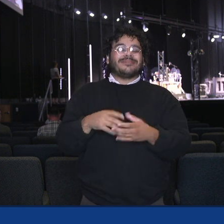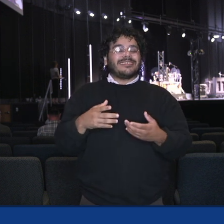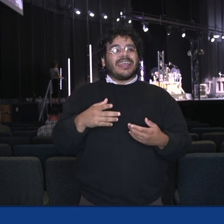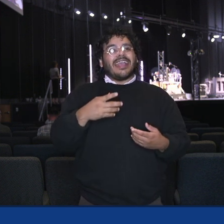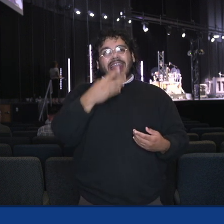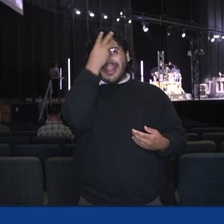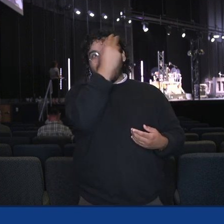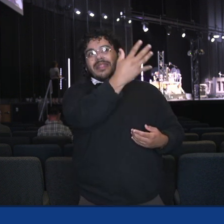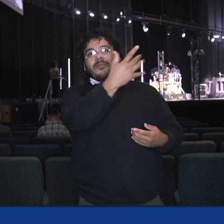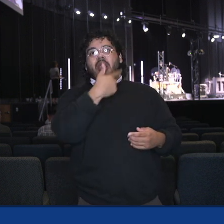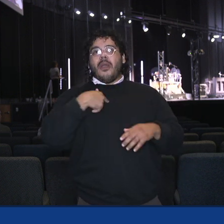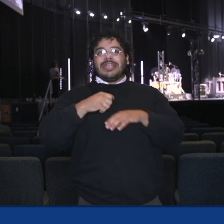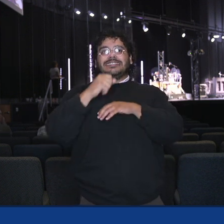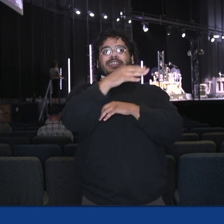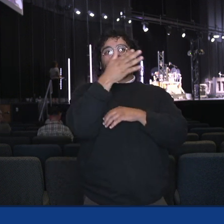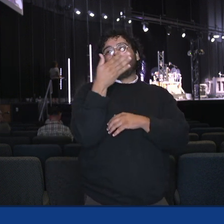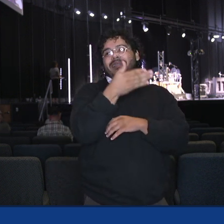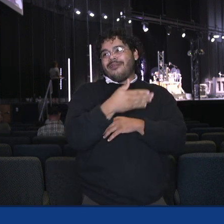you there.